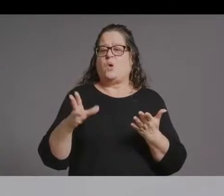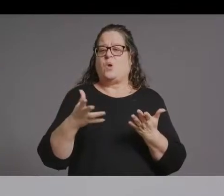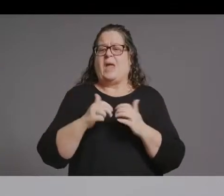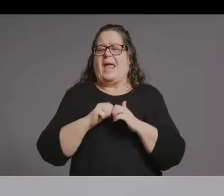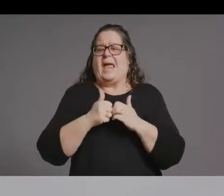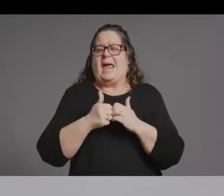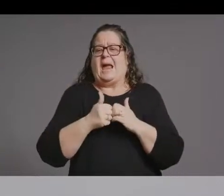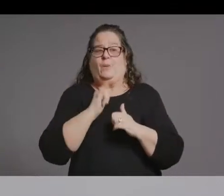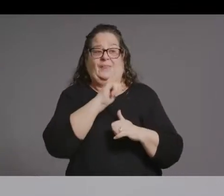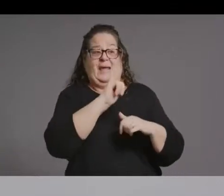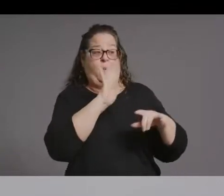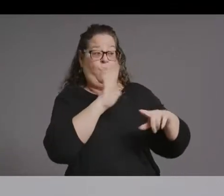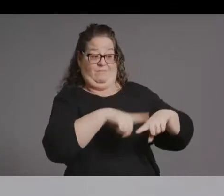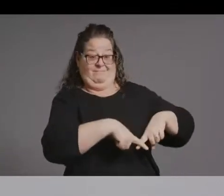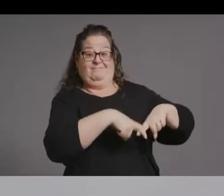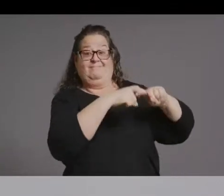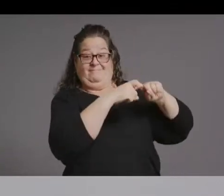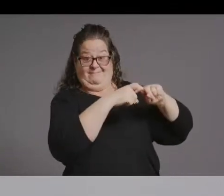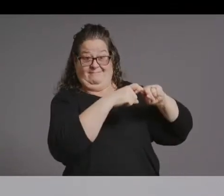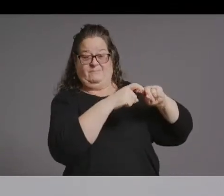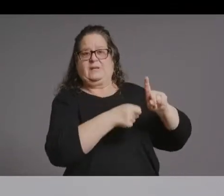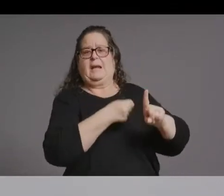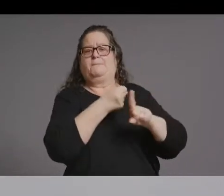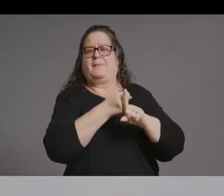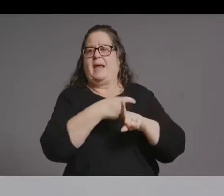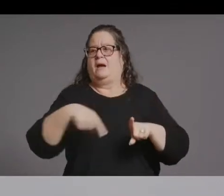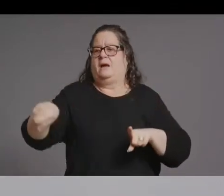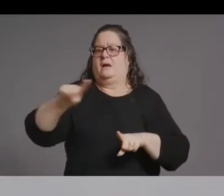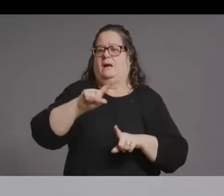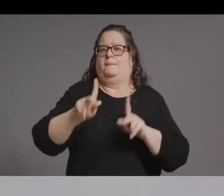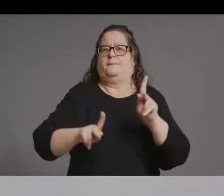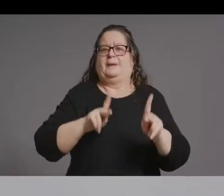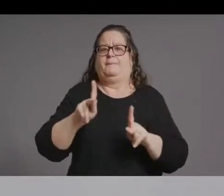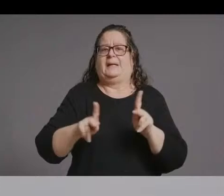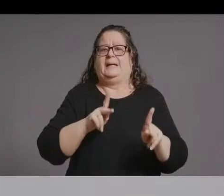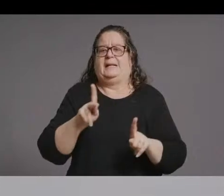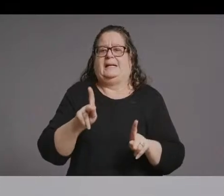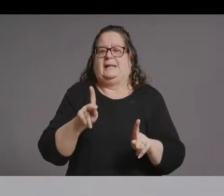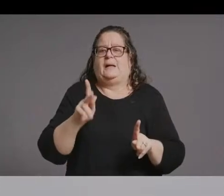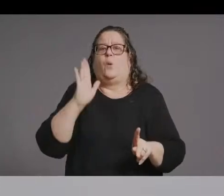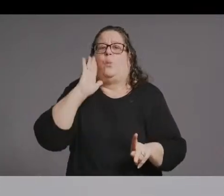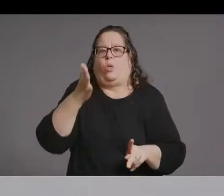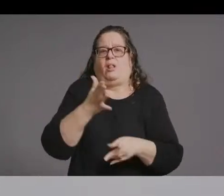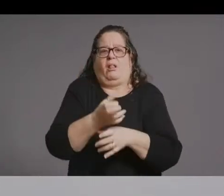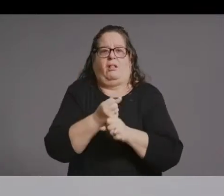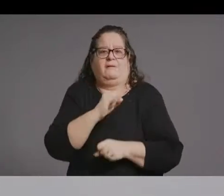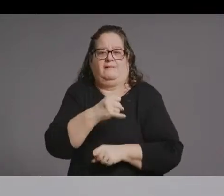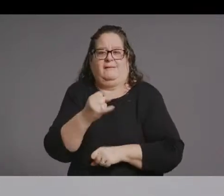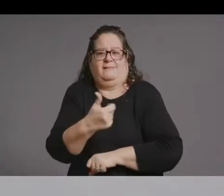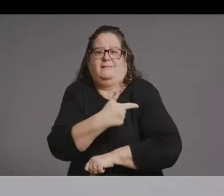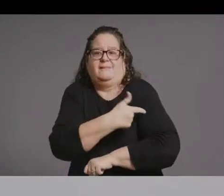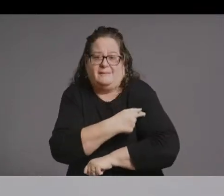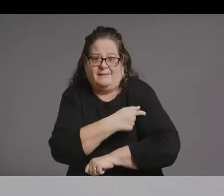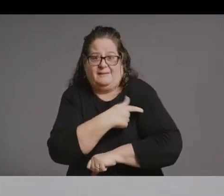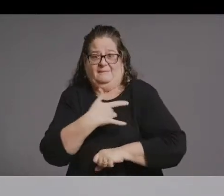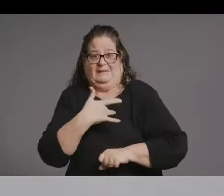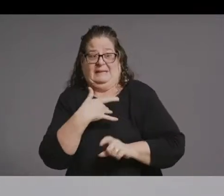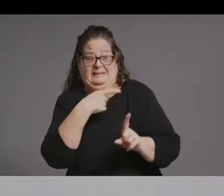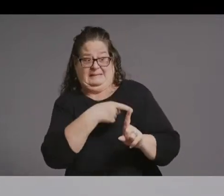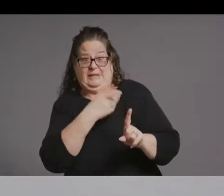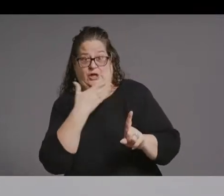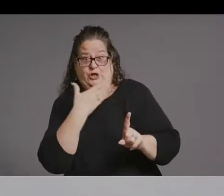affect vulnerable populations that were suited very well to receive the J&J vaccine?